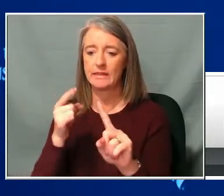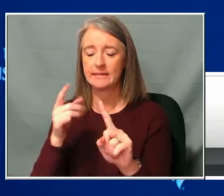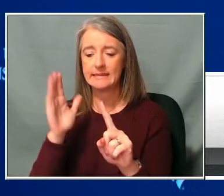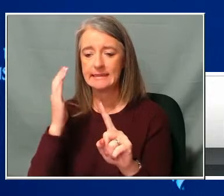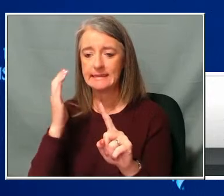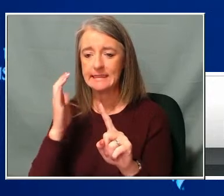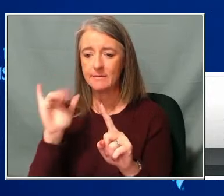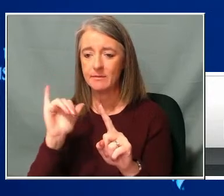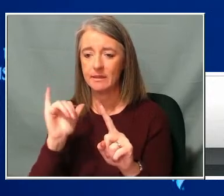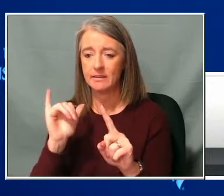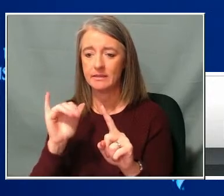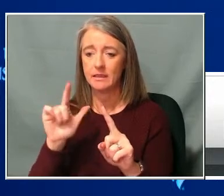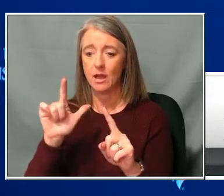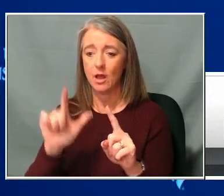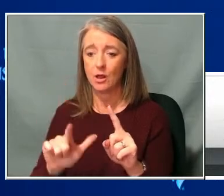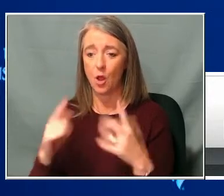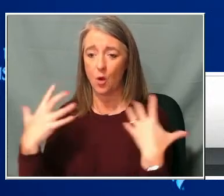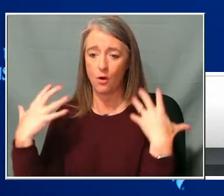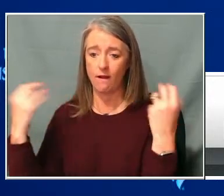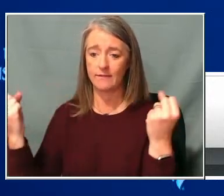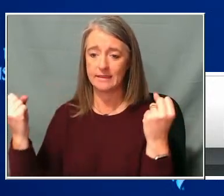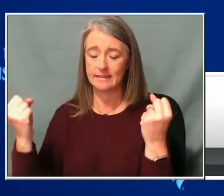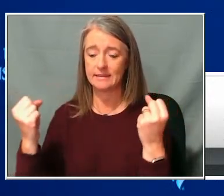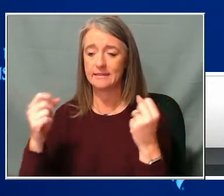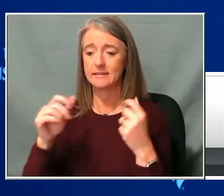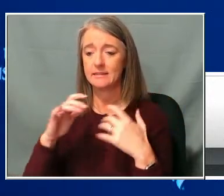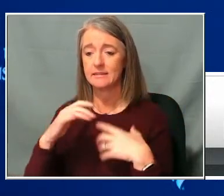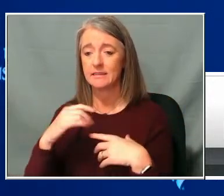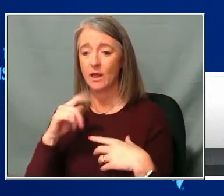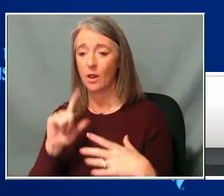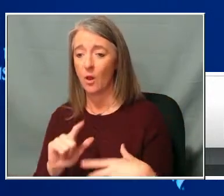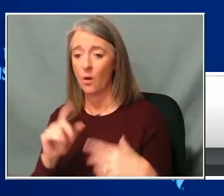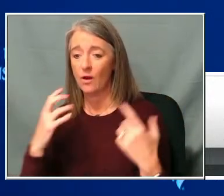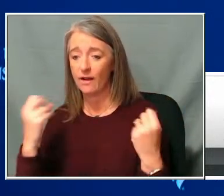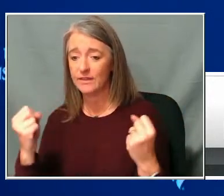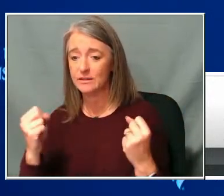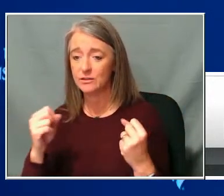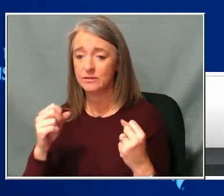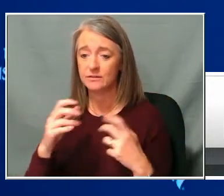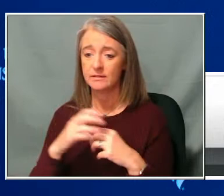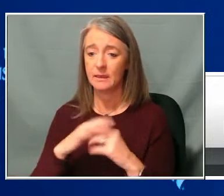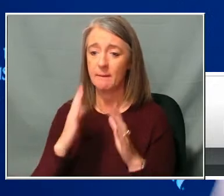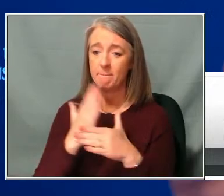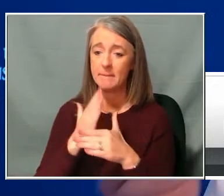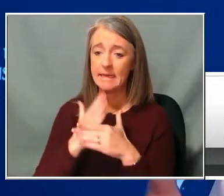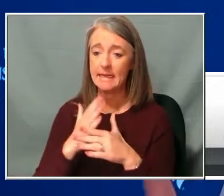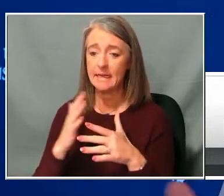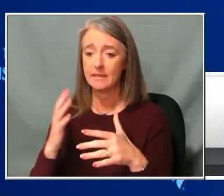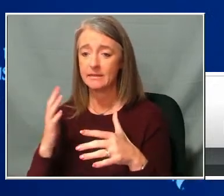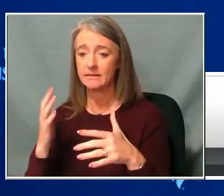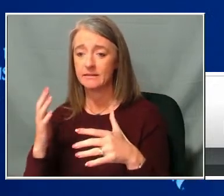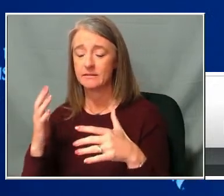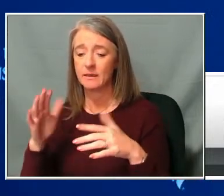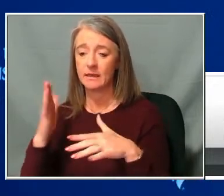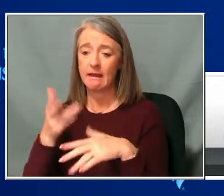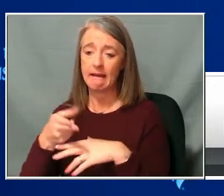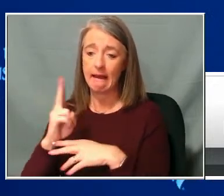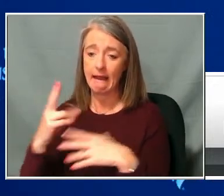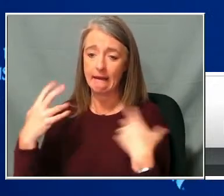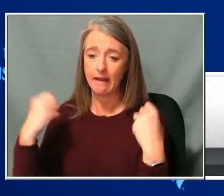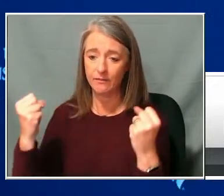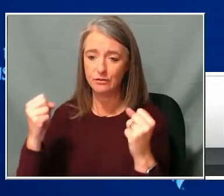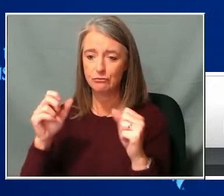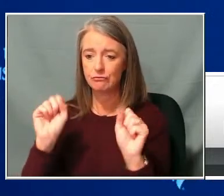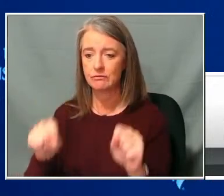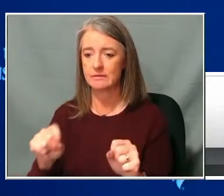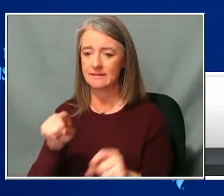said it was low confidence. So instead of low confidence, you can either have medium or moderate confidence and then high confidence. This does